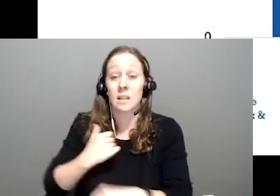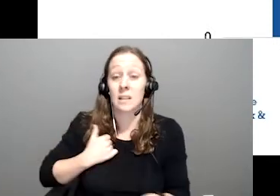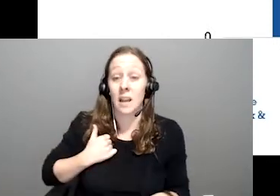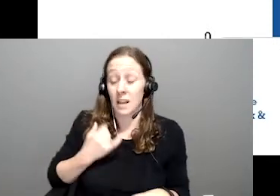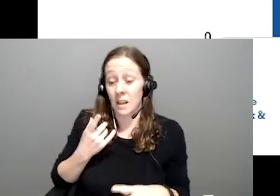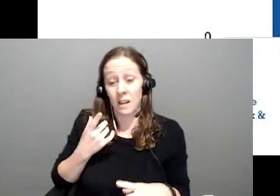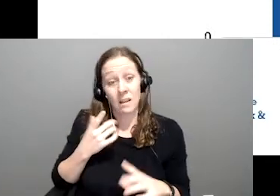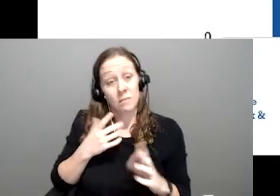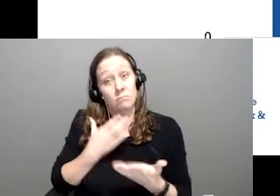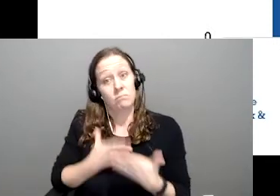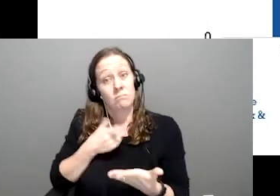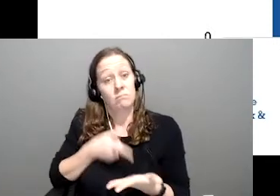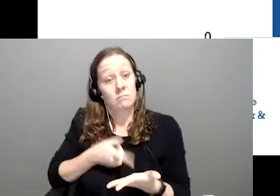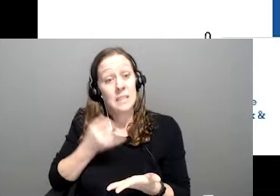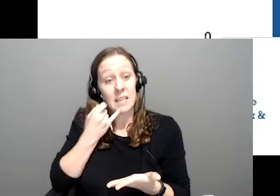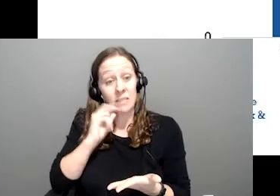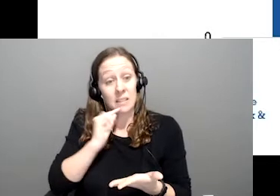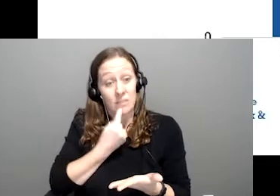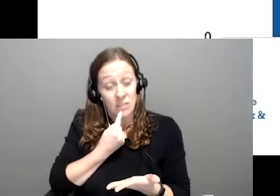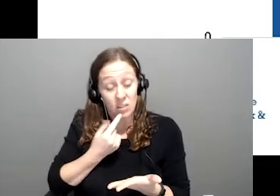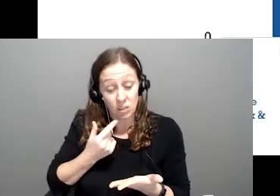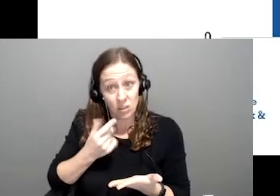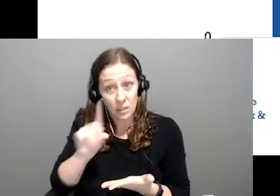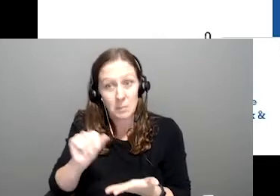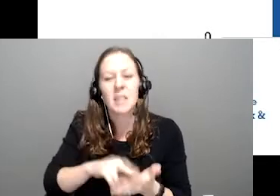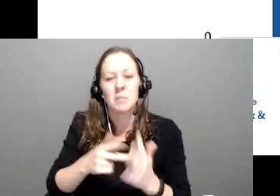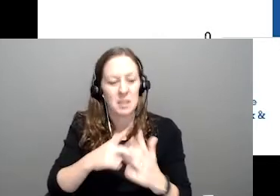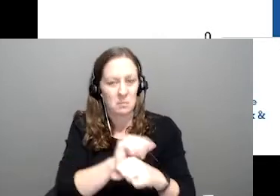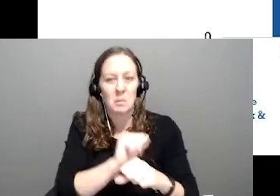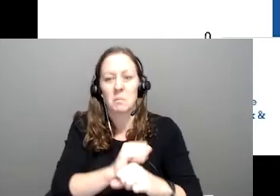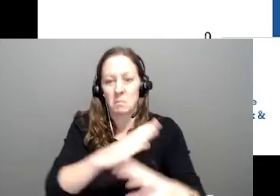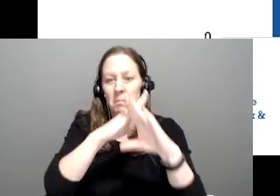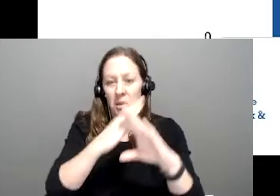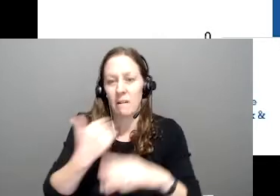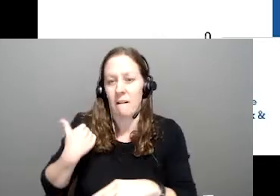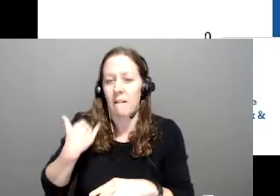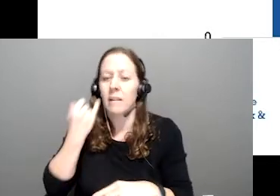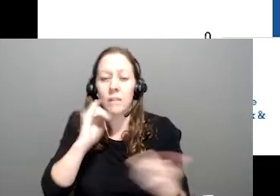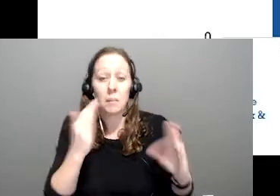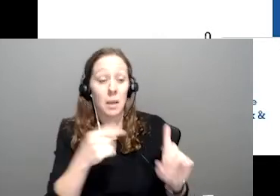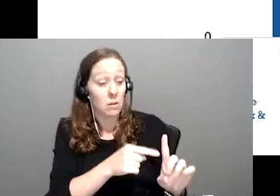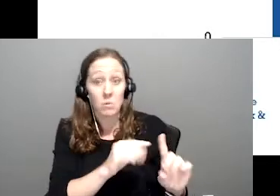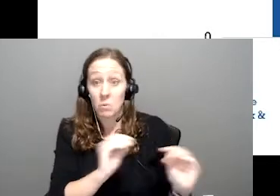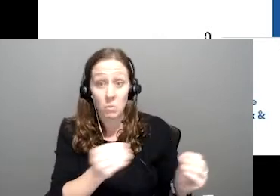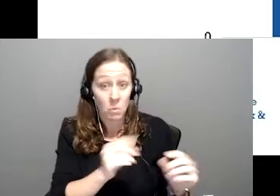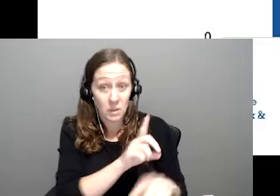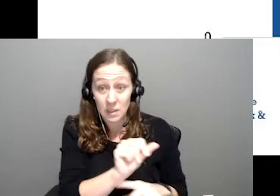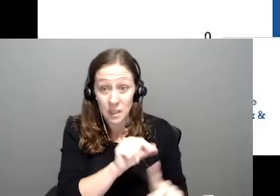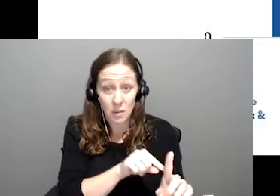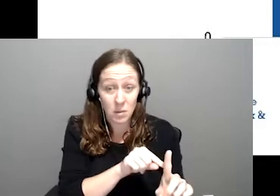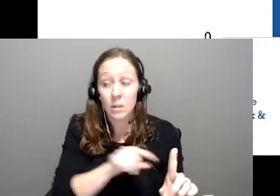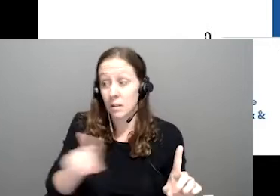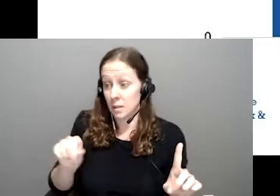severe disabilities are more likely to face barriers to employment when compared to their peers who are not living with a disabling condition.